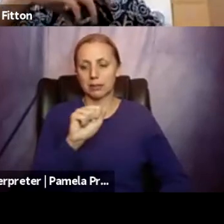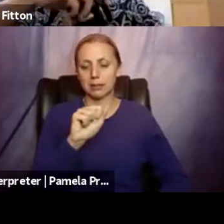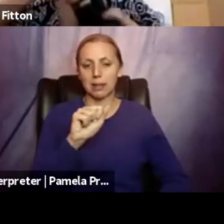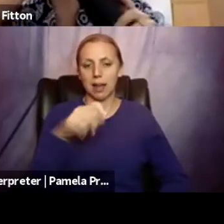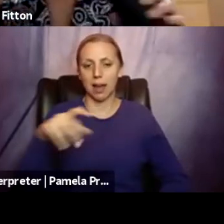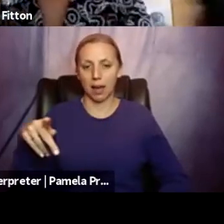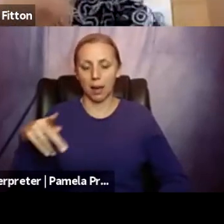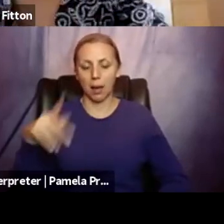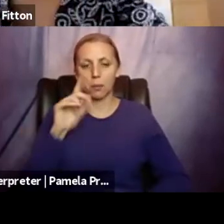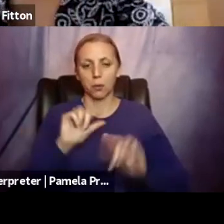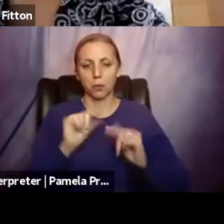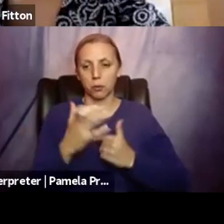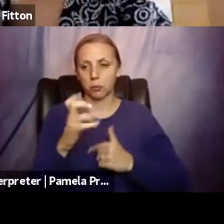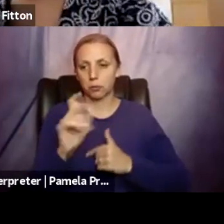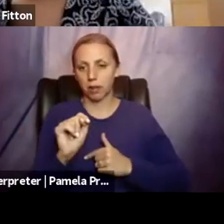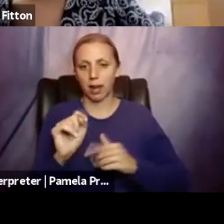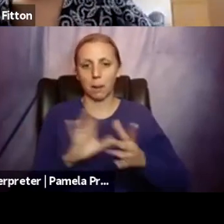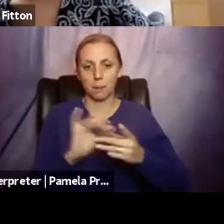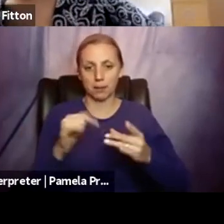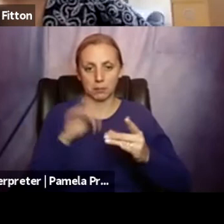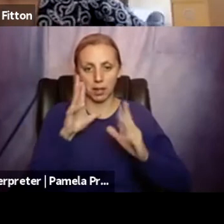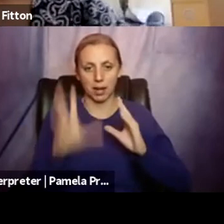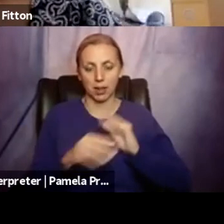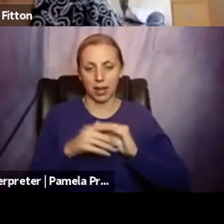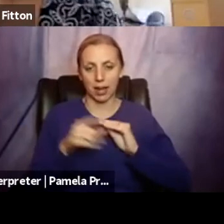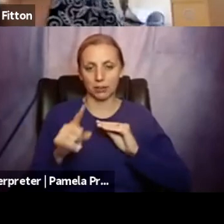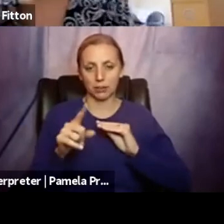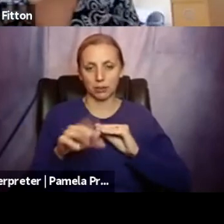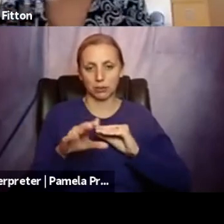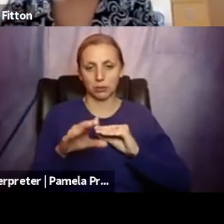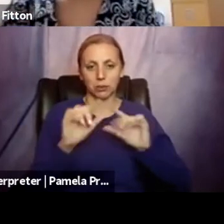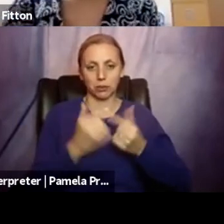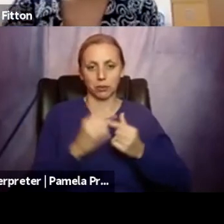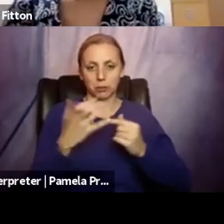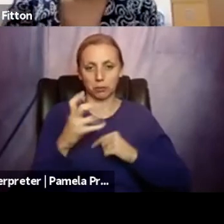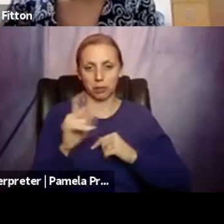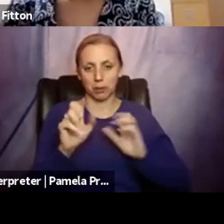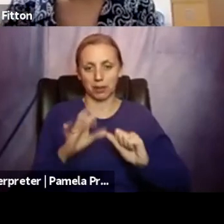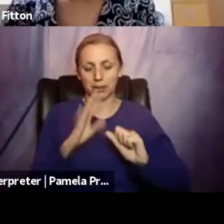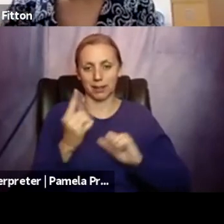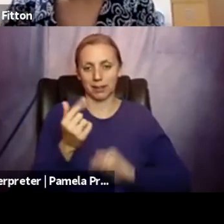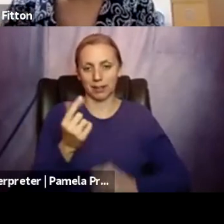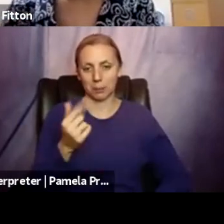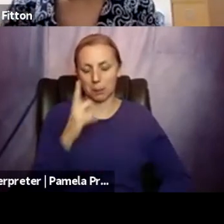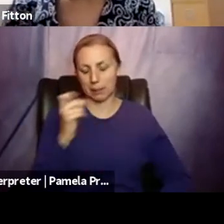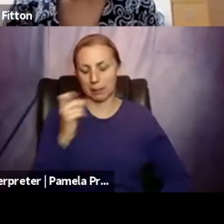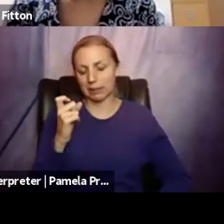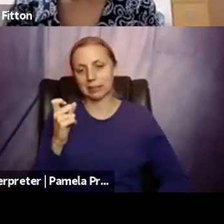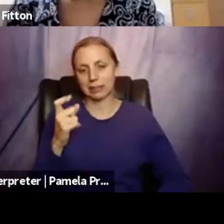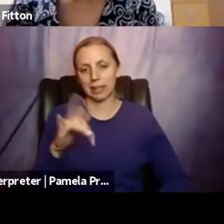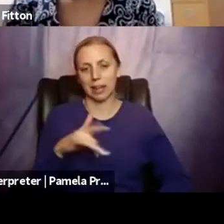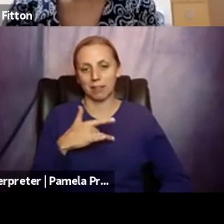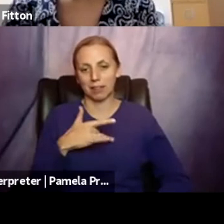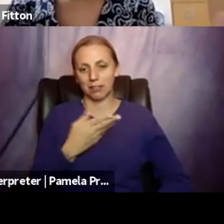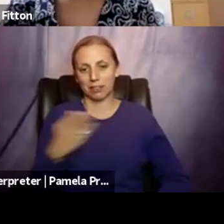like message me, I'll add you to the group chat, and like we can just talk a little bit, because I feel like there's stuff to